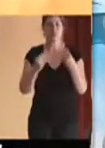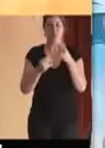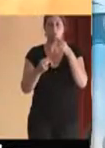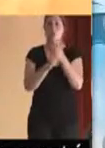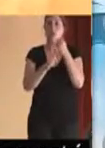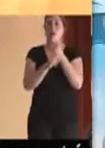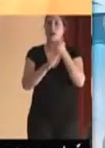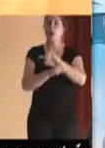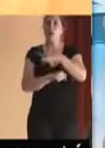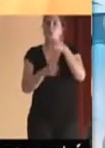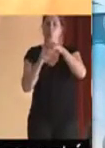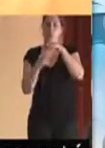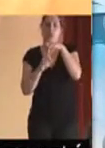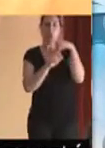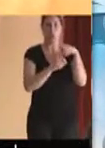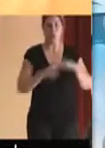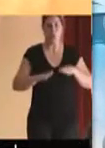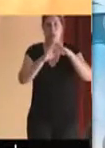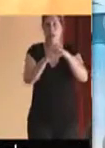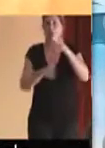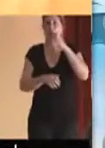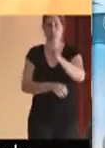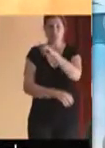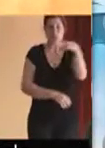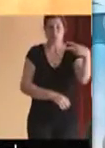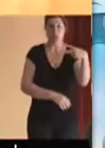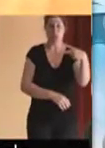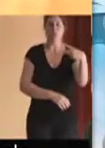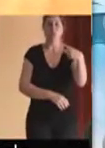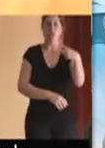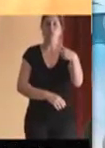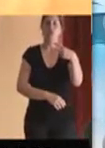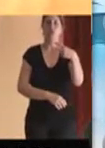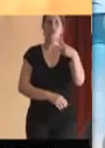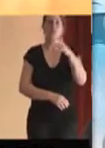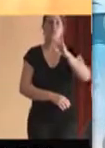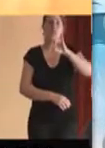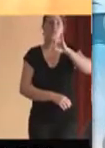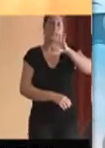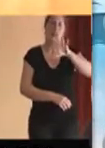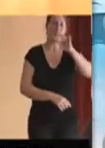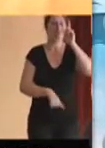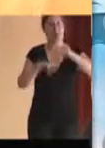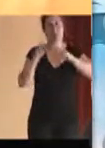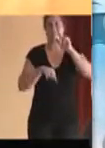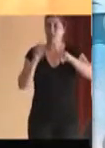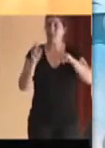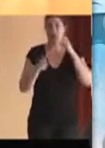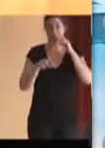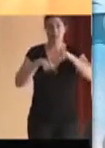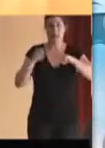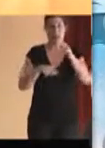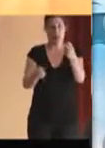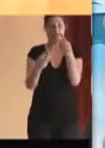depth map is really being difficult. We are now working with, I